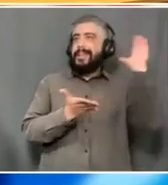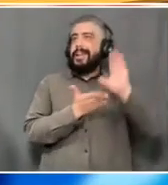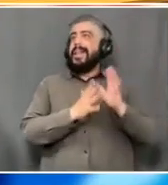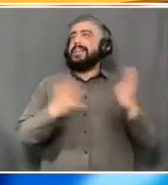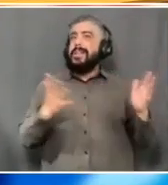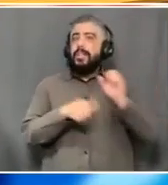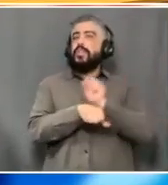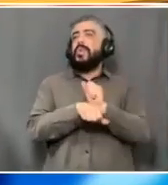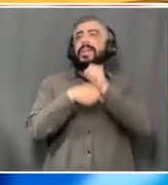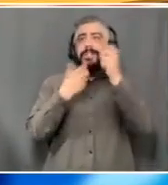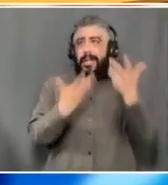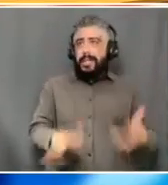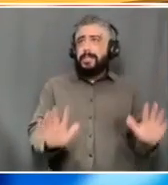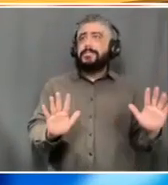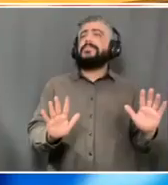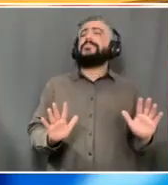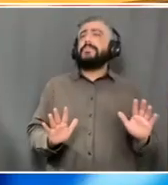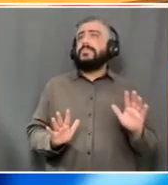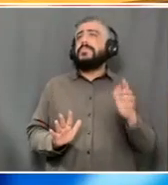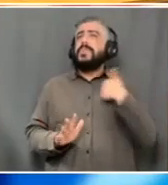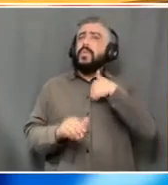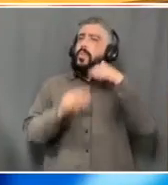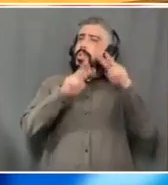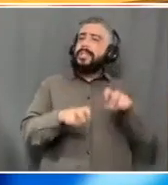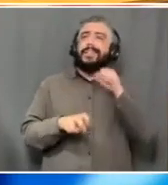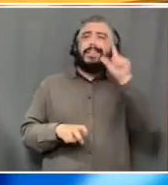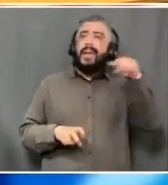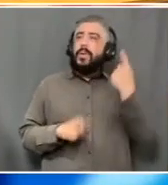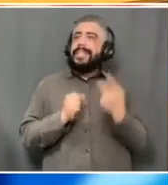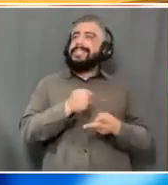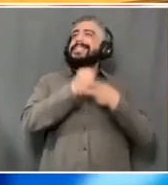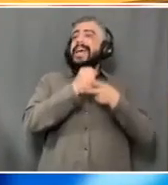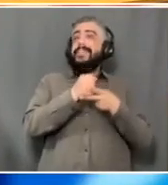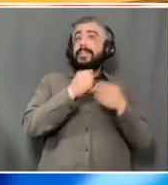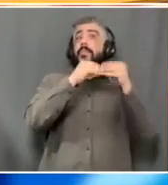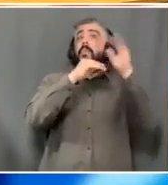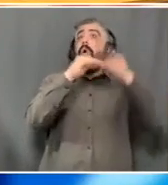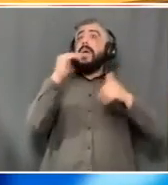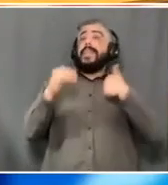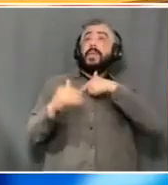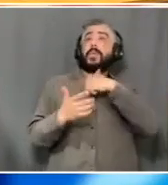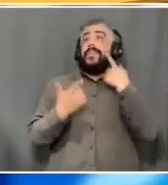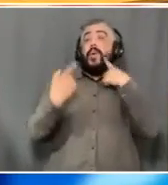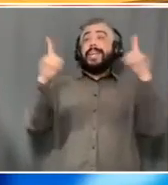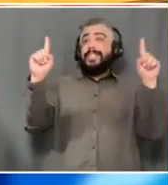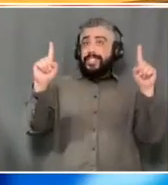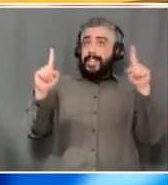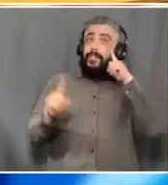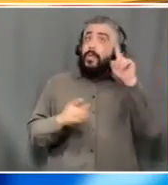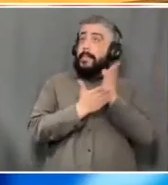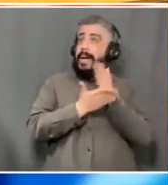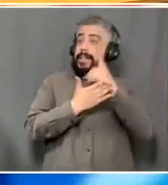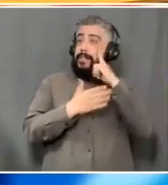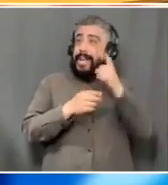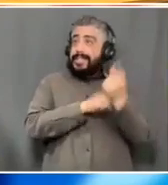done. And that we're looking at not only savings beyond what's already been achieved in the budget for next year,